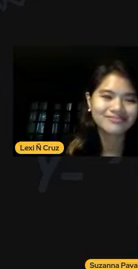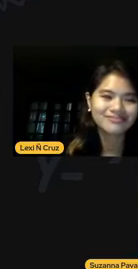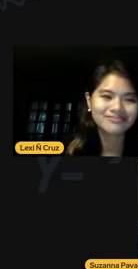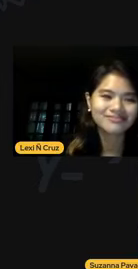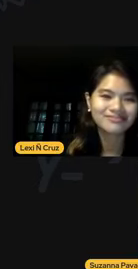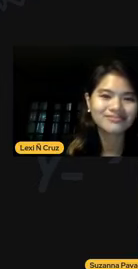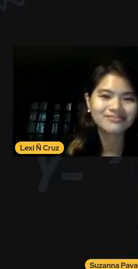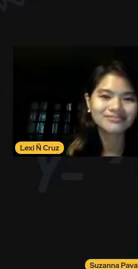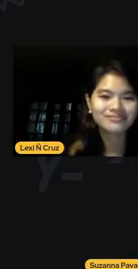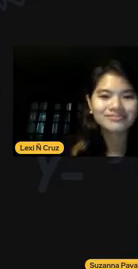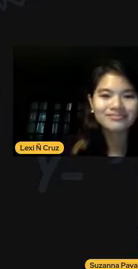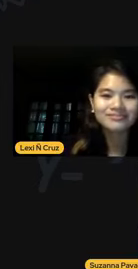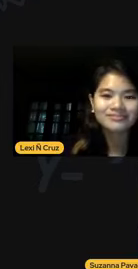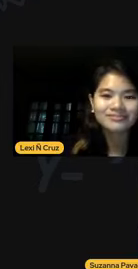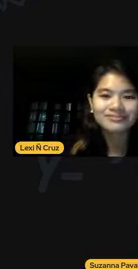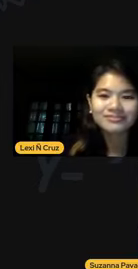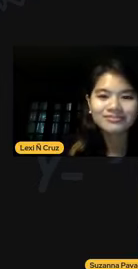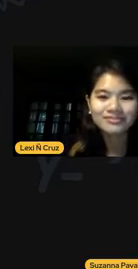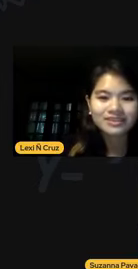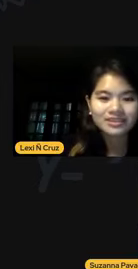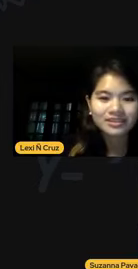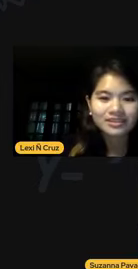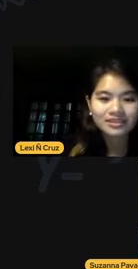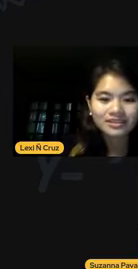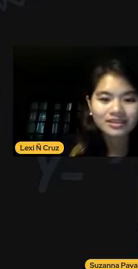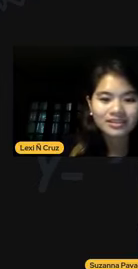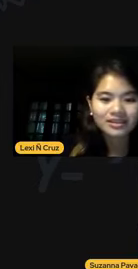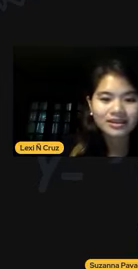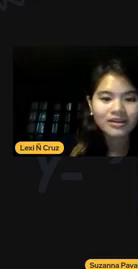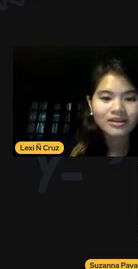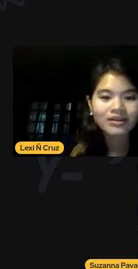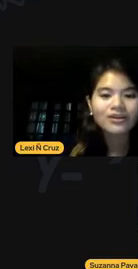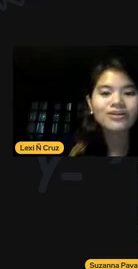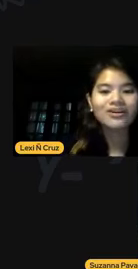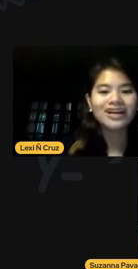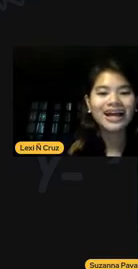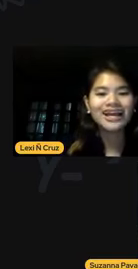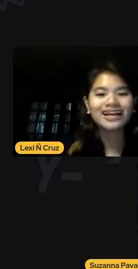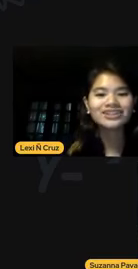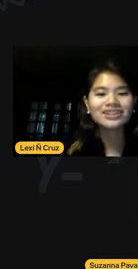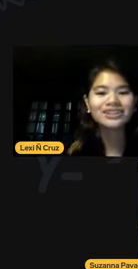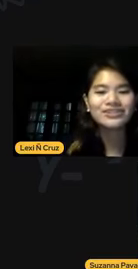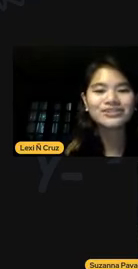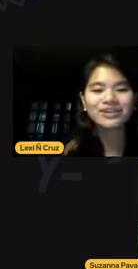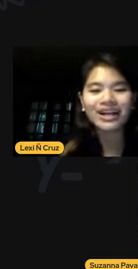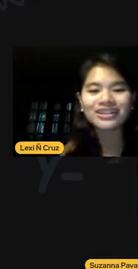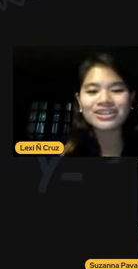Oh,